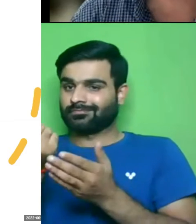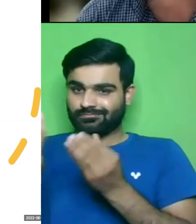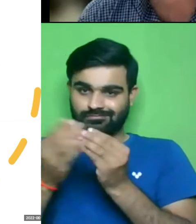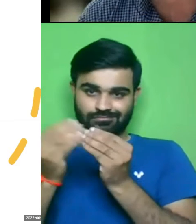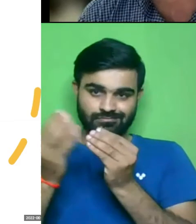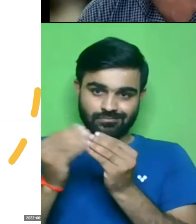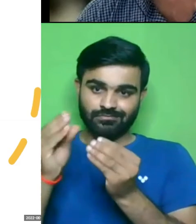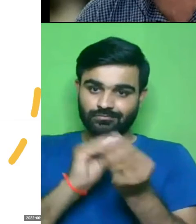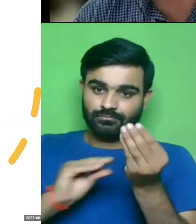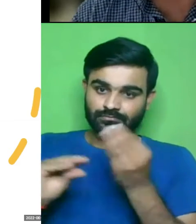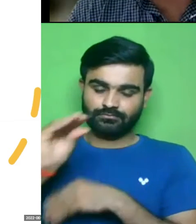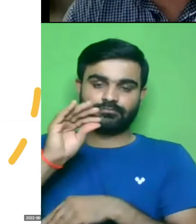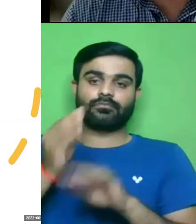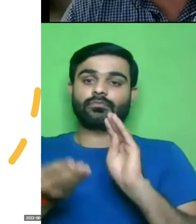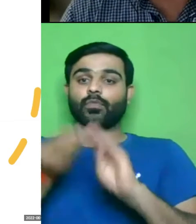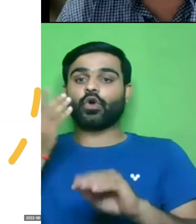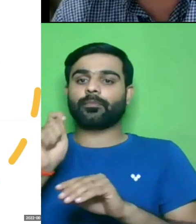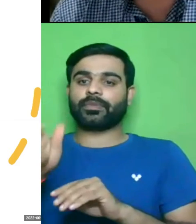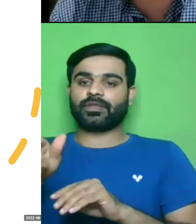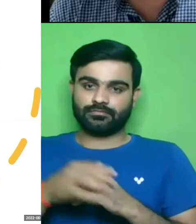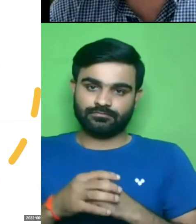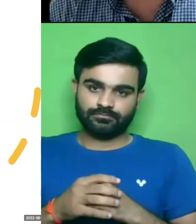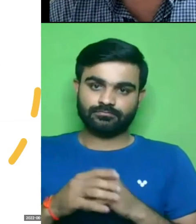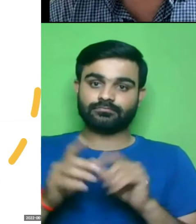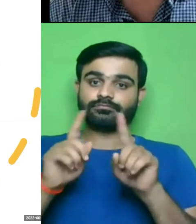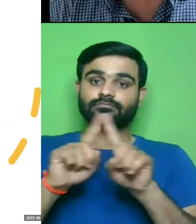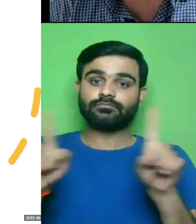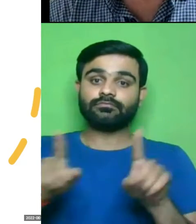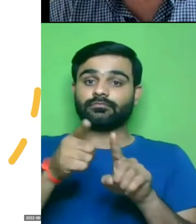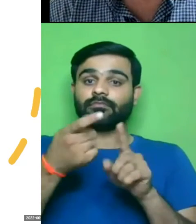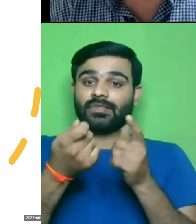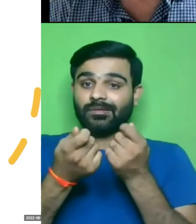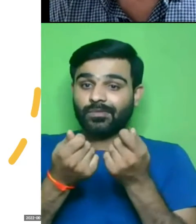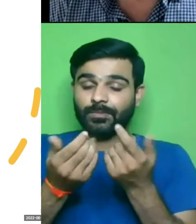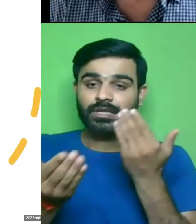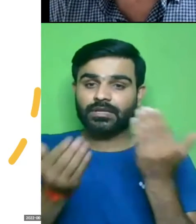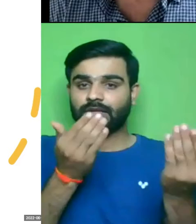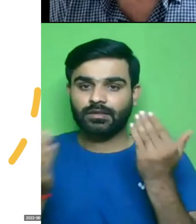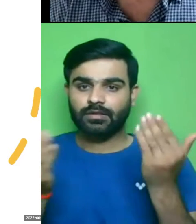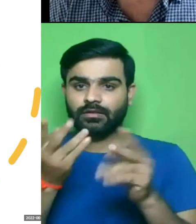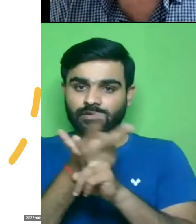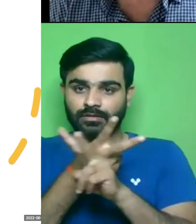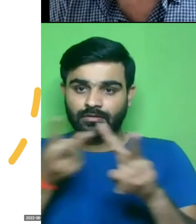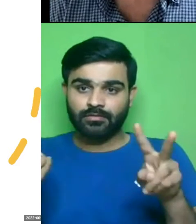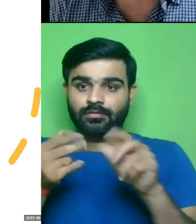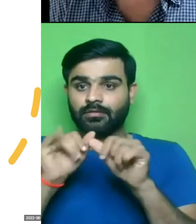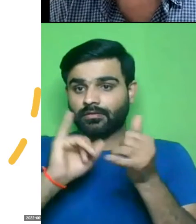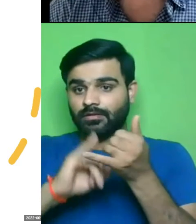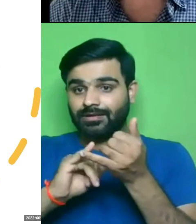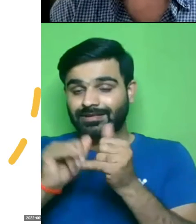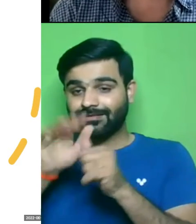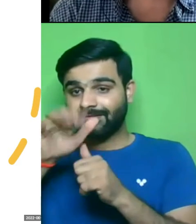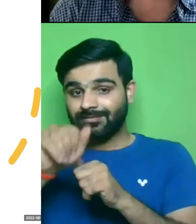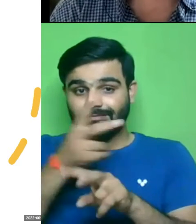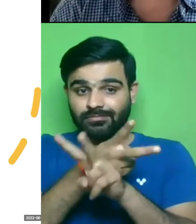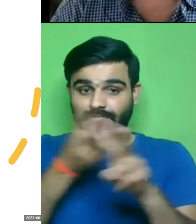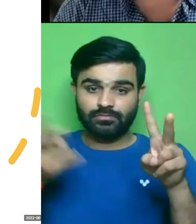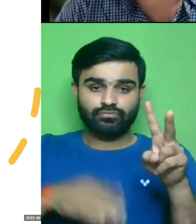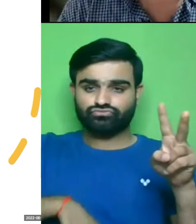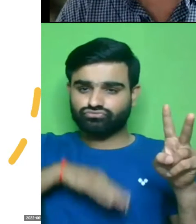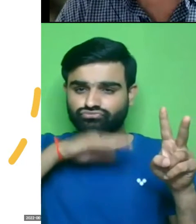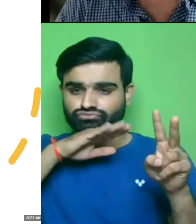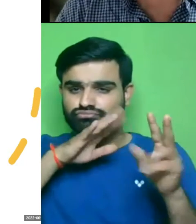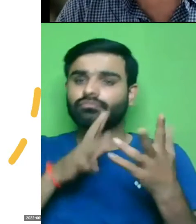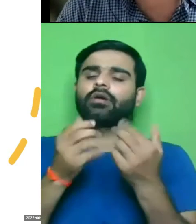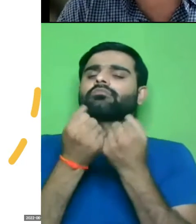those extra costs. But those costs vary a lot by type and degree of disability, so it's not going to be enough for some, maybe too much for